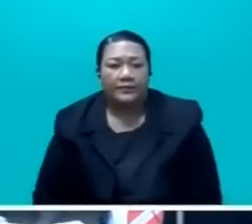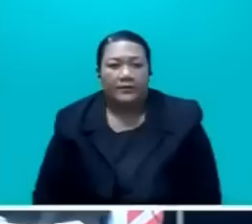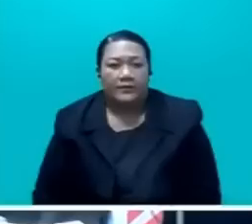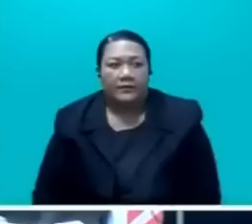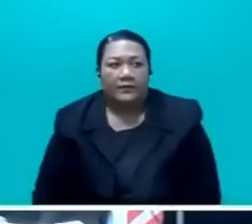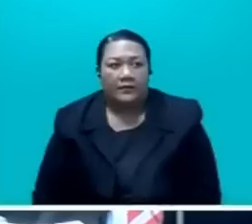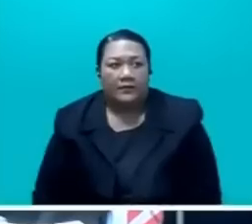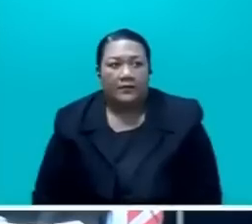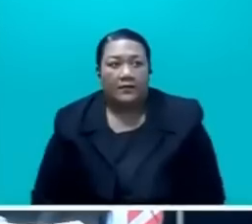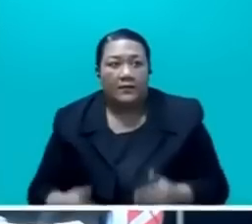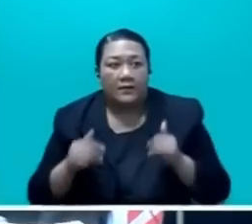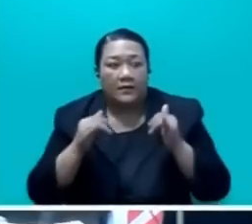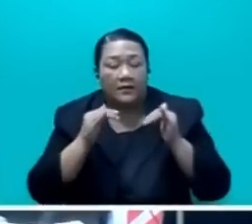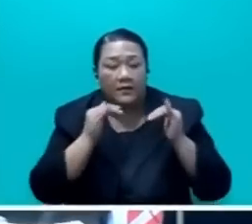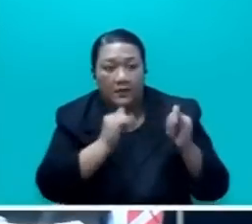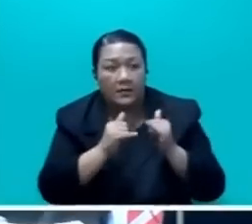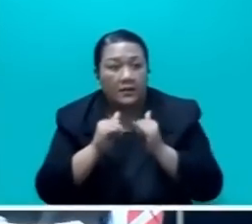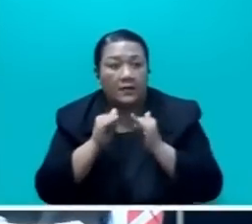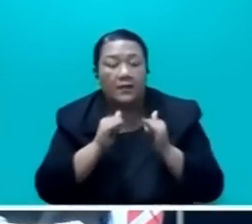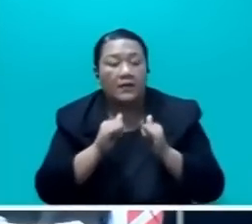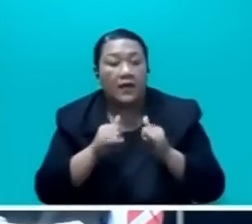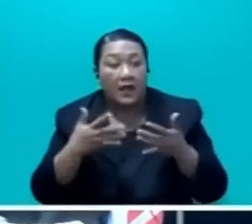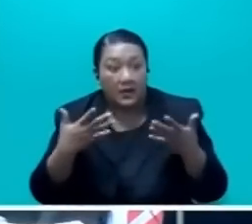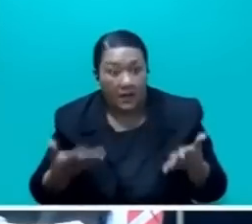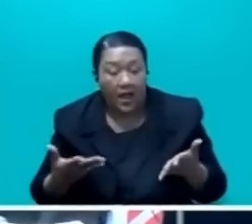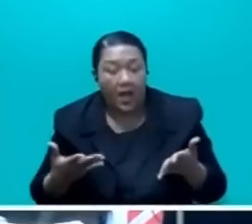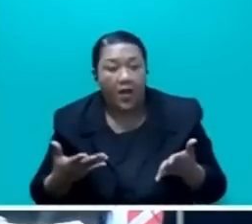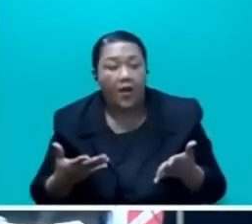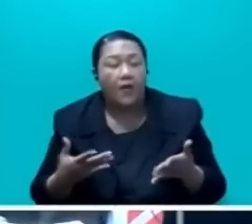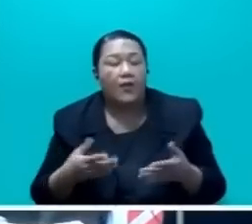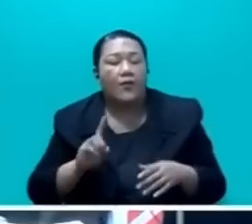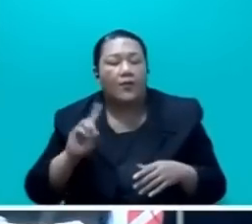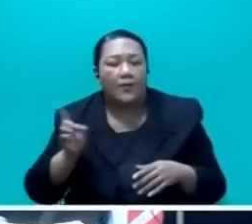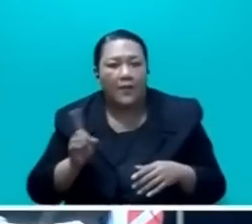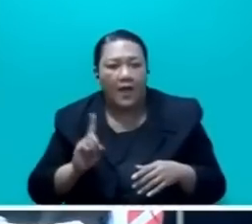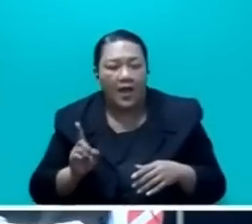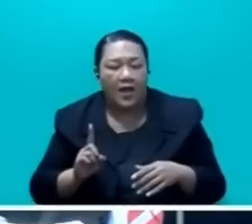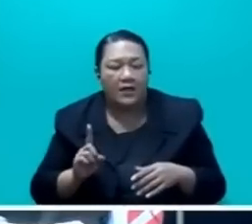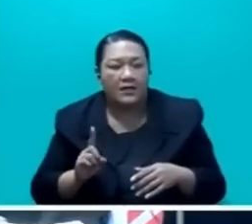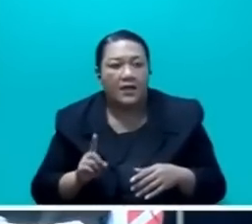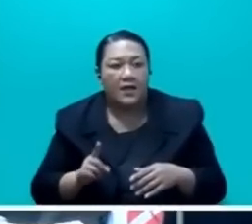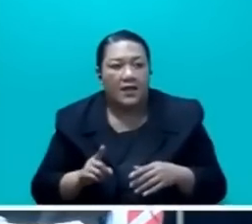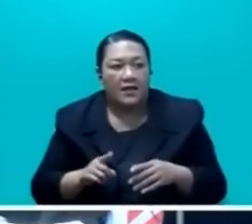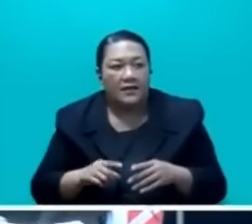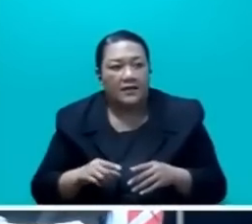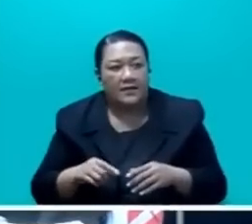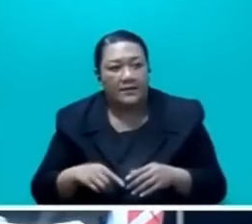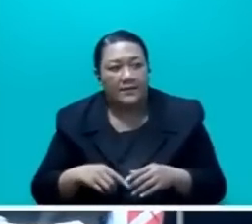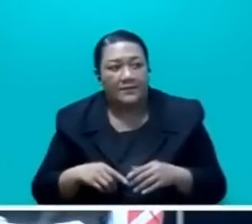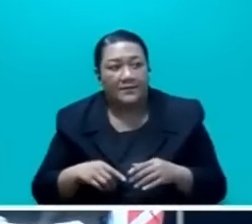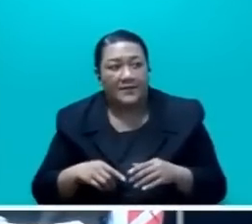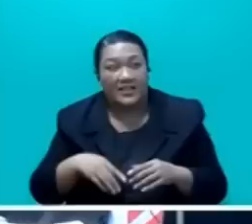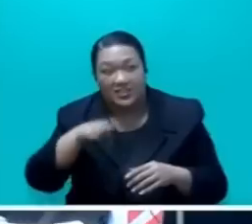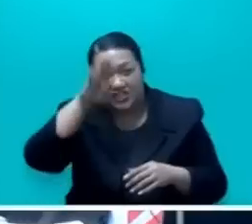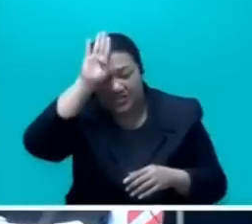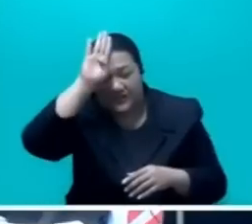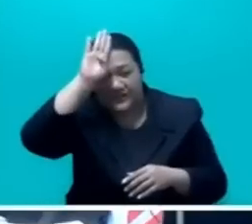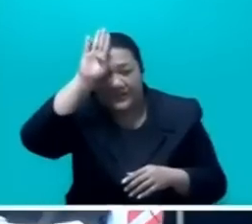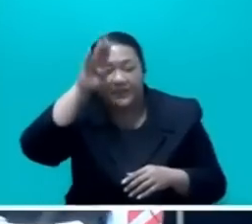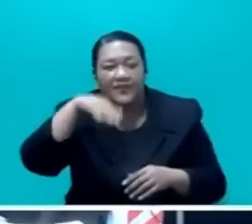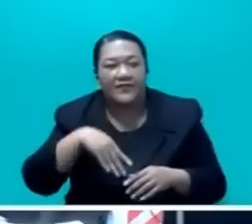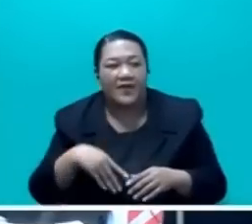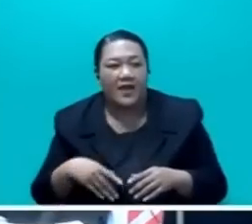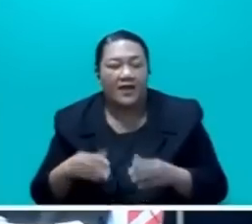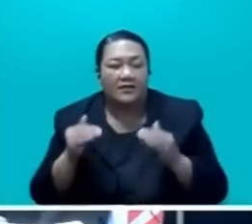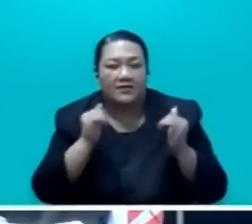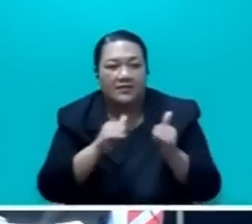Justice Temo is now the current acting Chief Justice. The resident magistrate who lost his job on the 10th of May